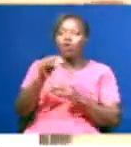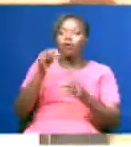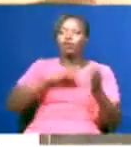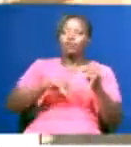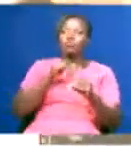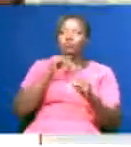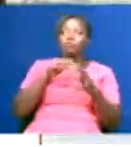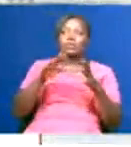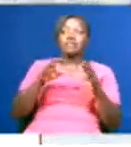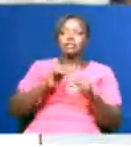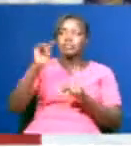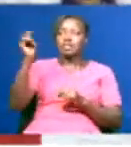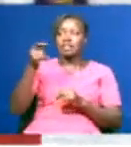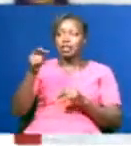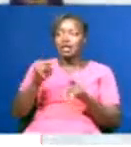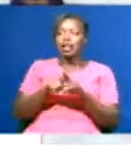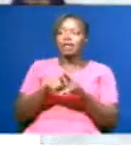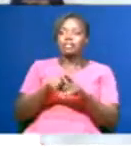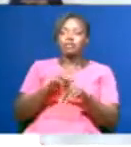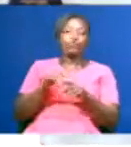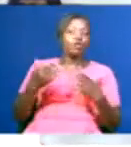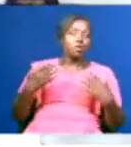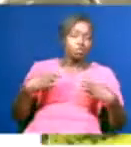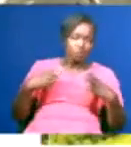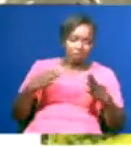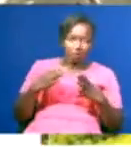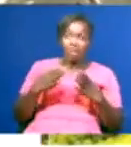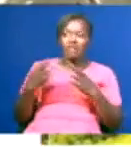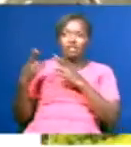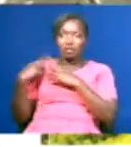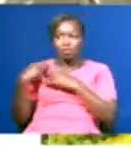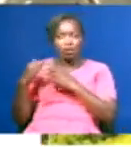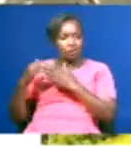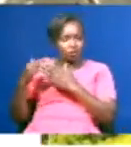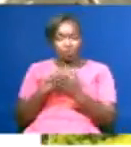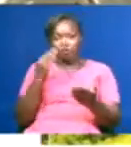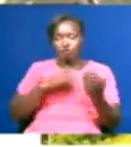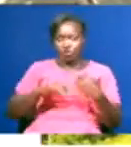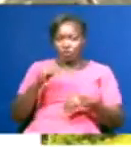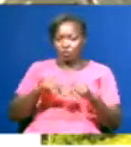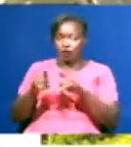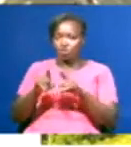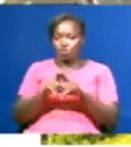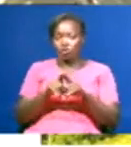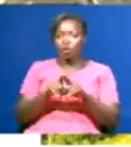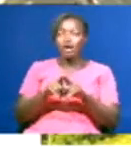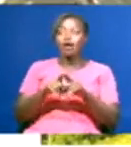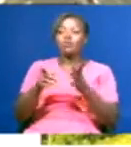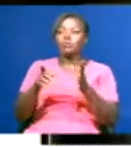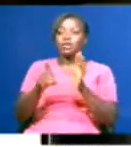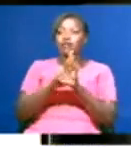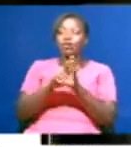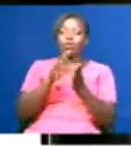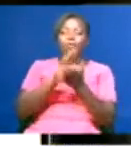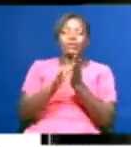Kenya, even as he called on bodies mandated to slay the dragon of corruption to do so in accordance with the law without interference from the